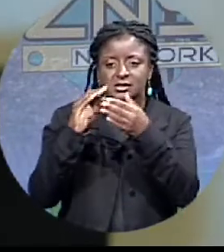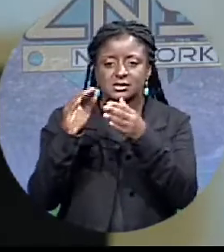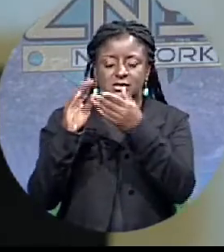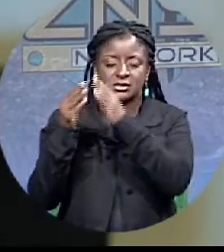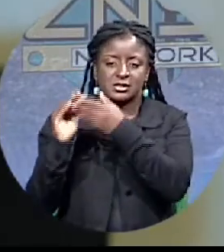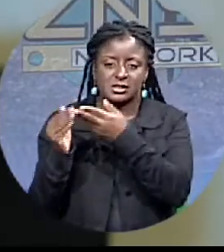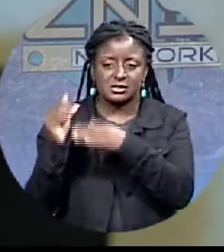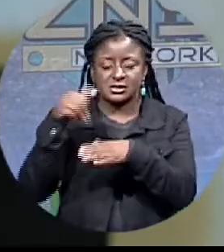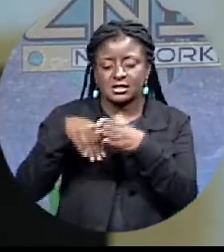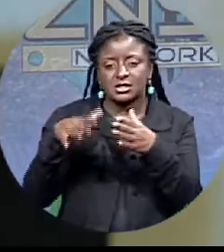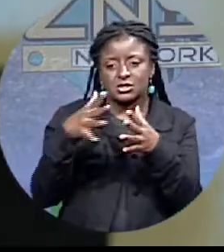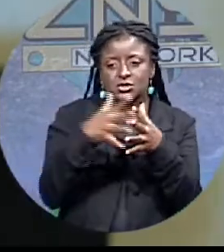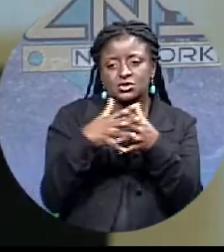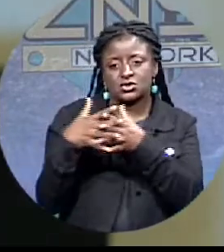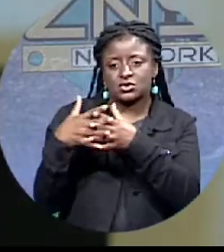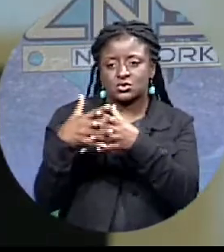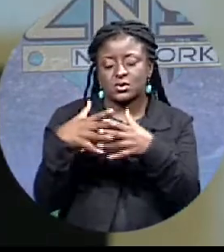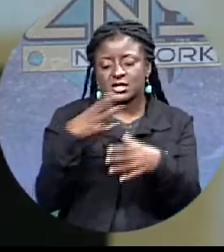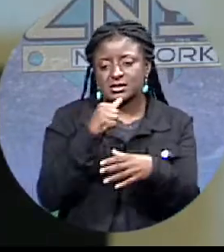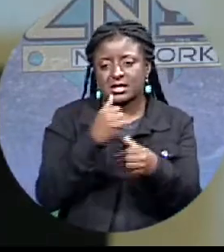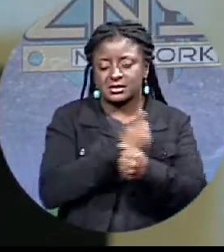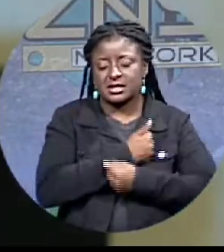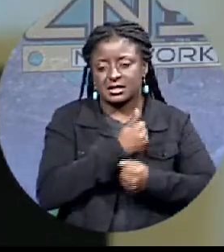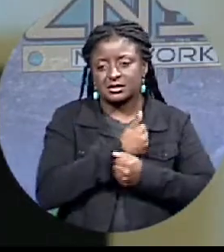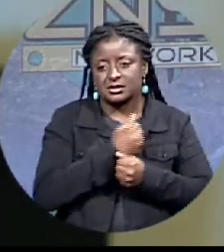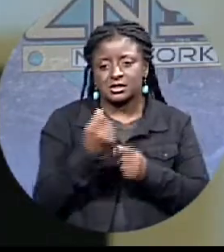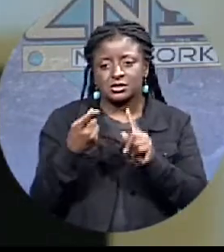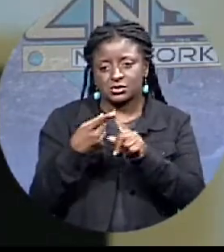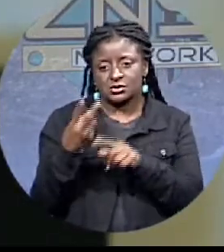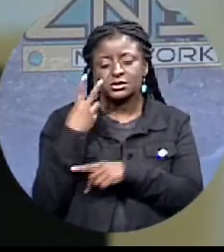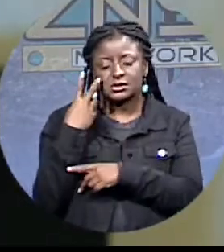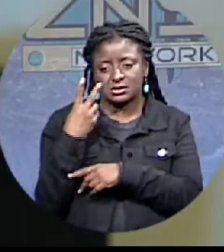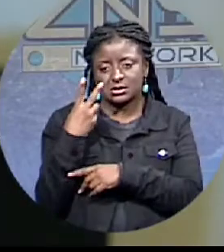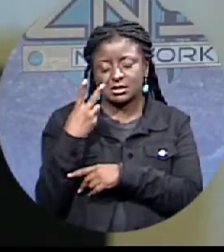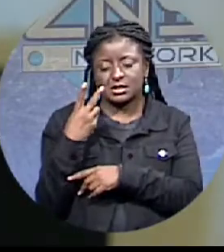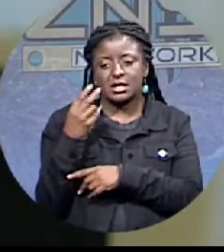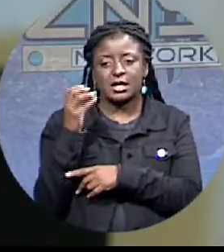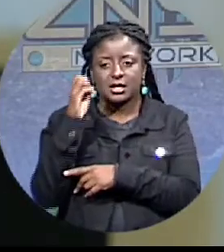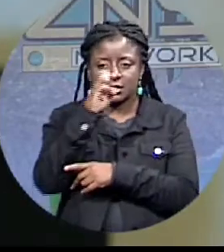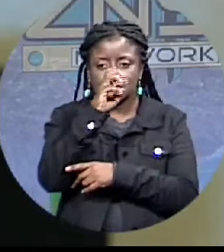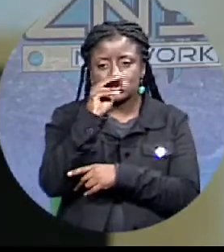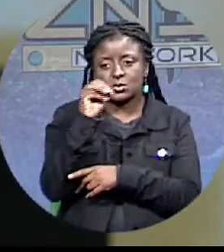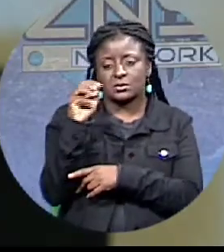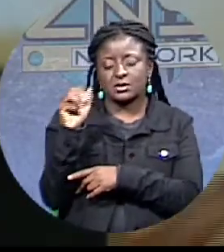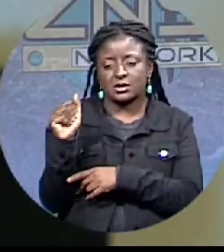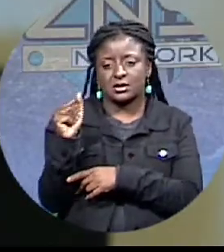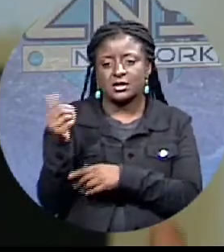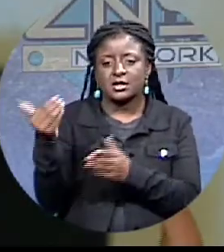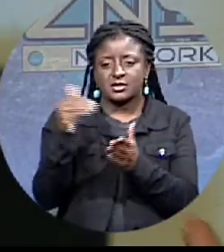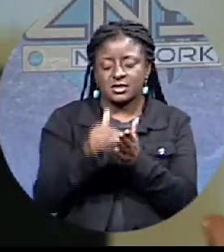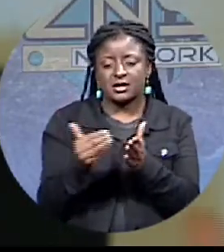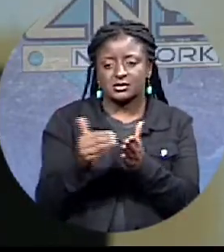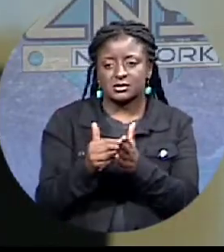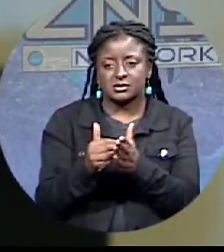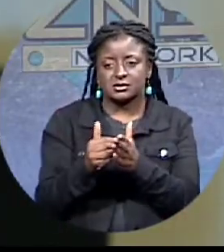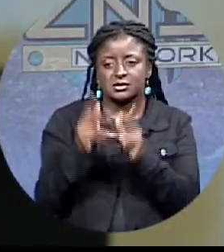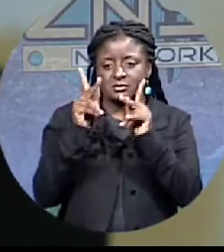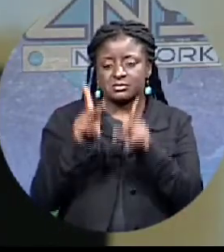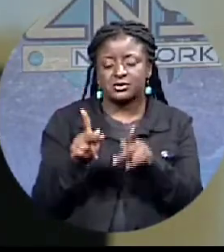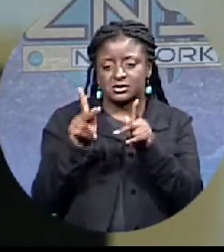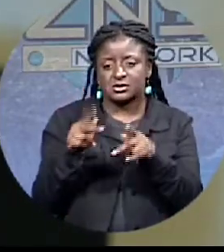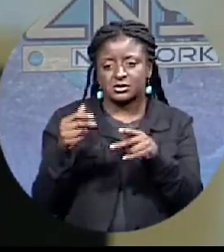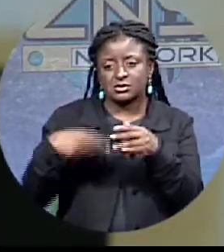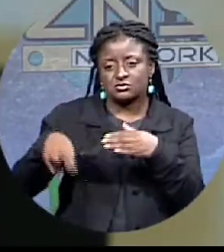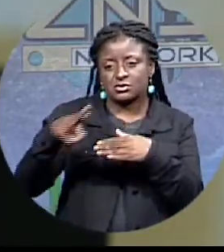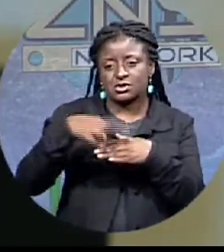Canada to get just a slice of Exuma. This means that thousands of agents return to their prospective